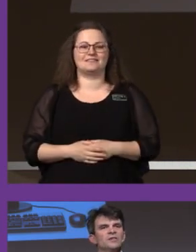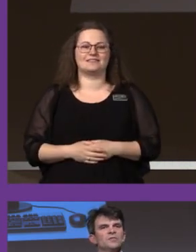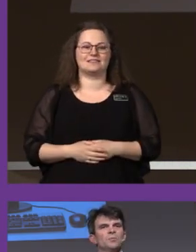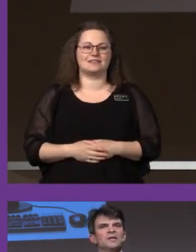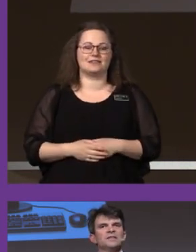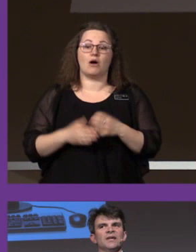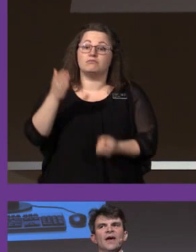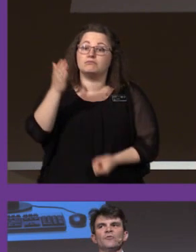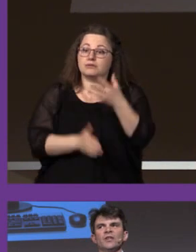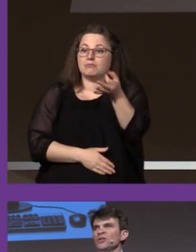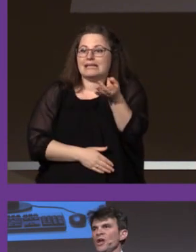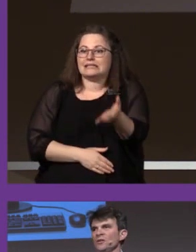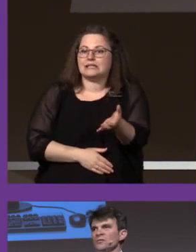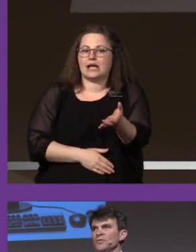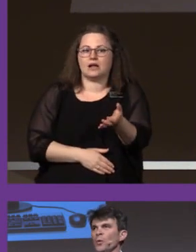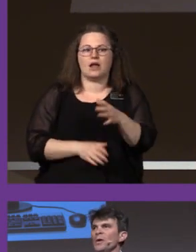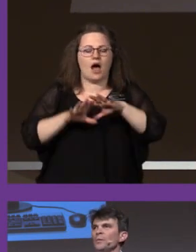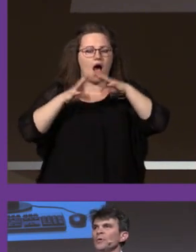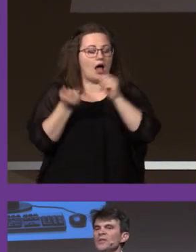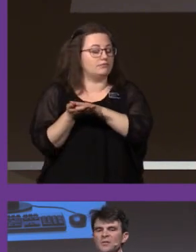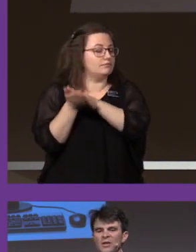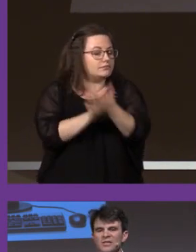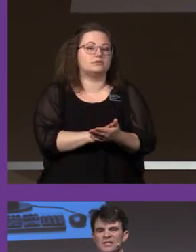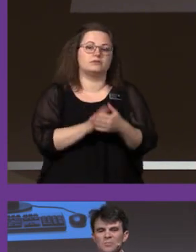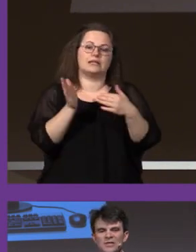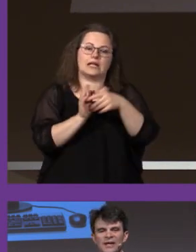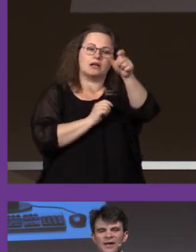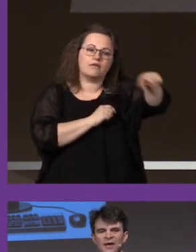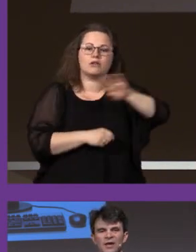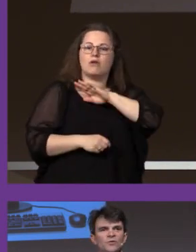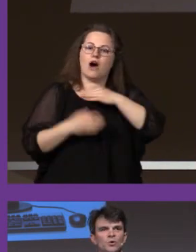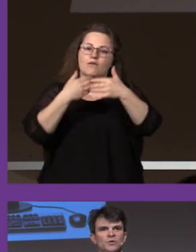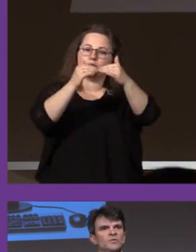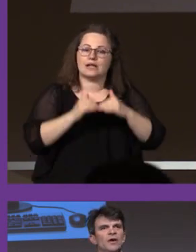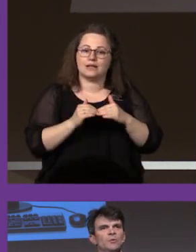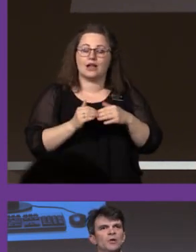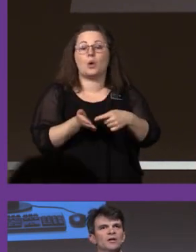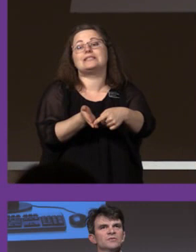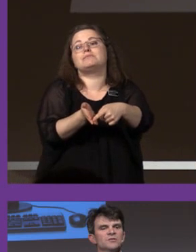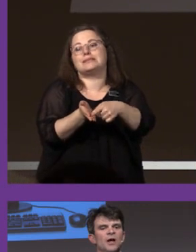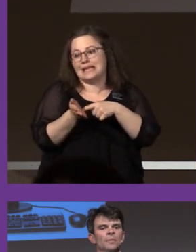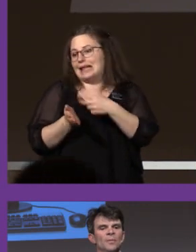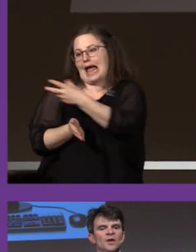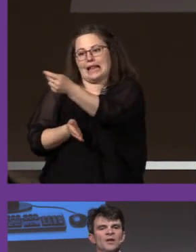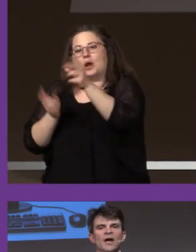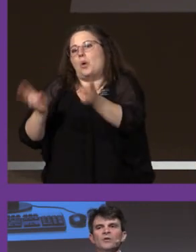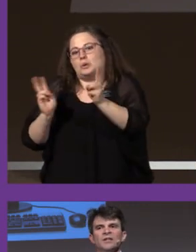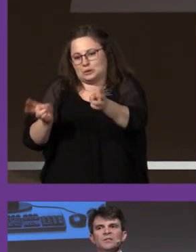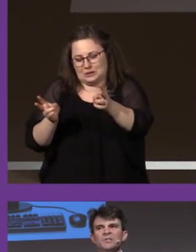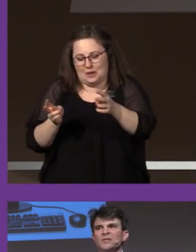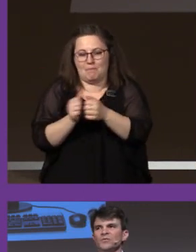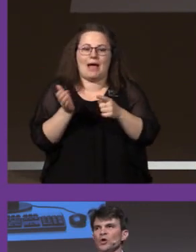the advent of the PC, everything changed for people with disabilities in particular, and of course for everybody else as well.